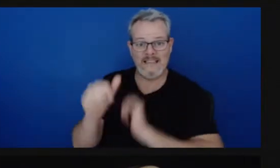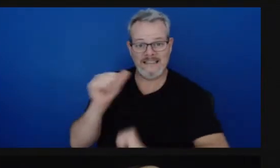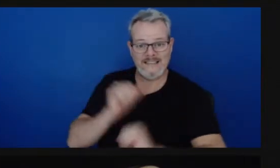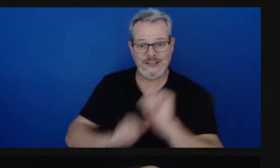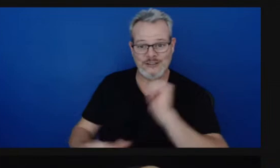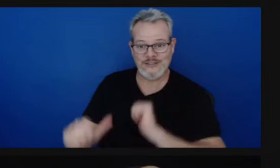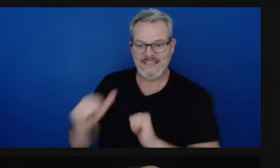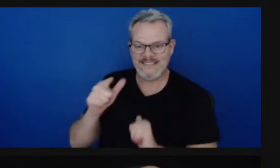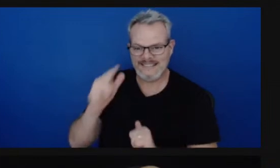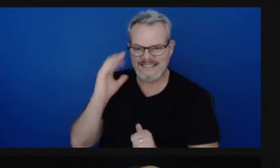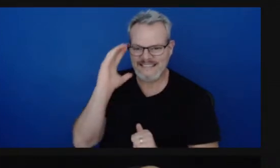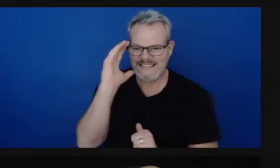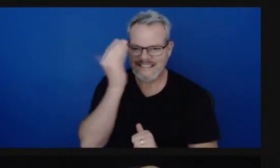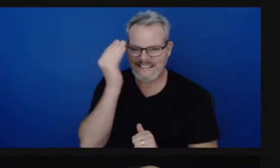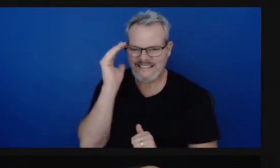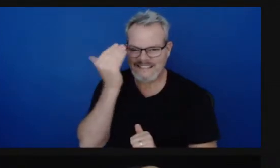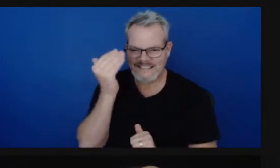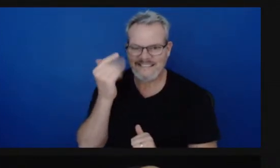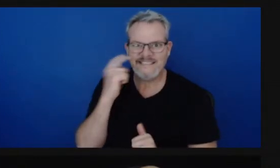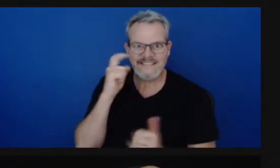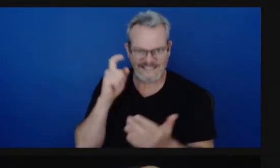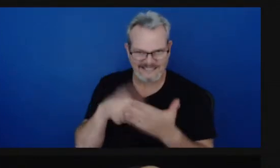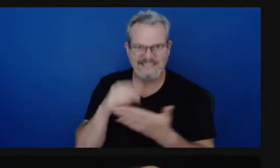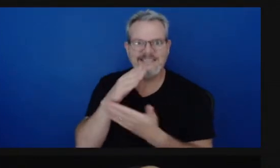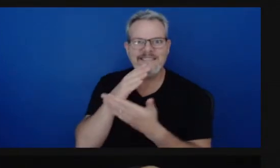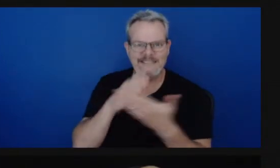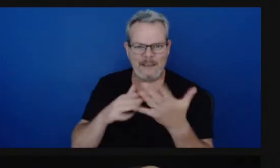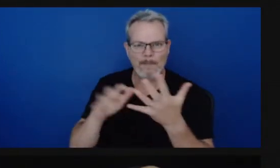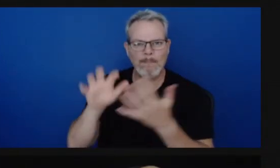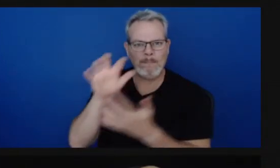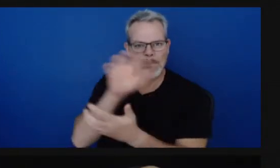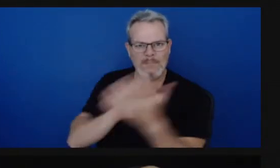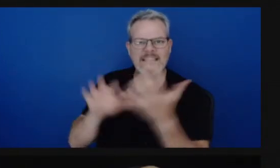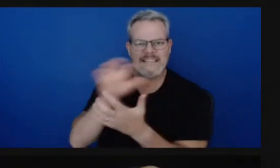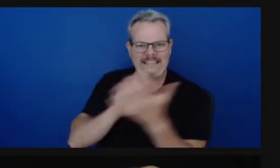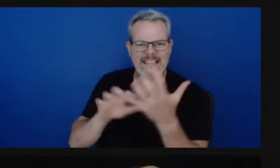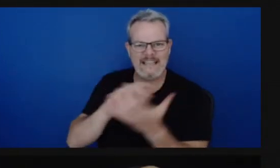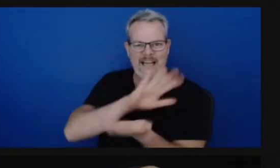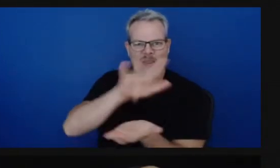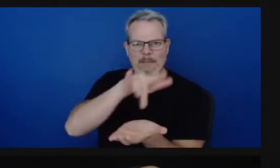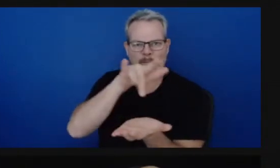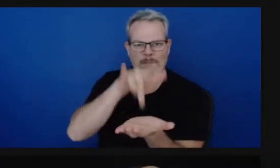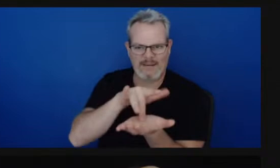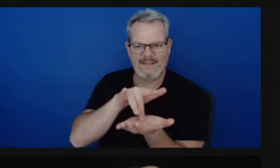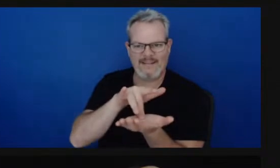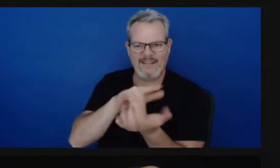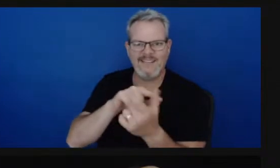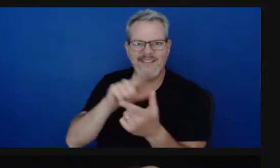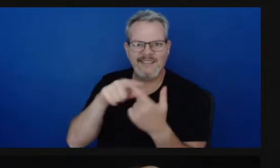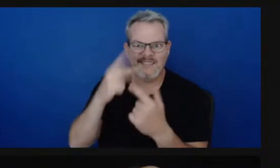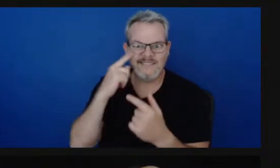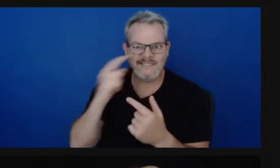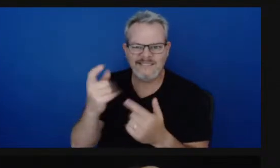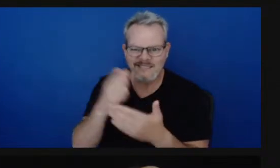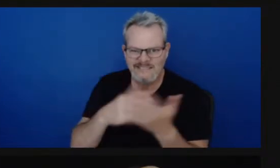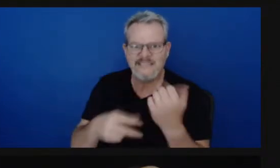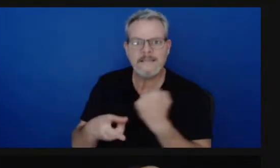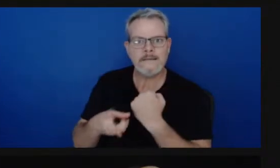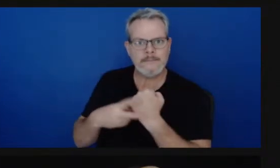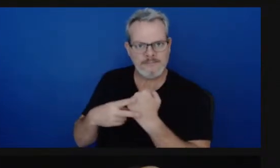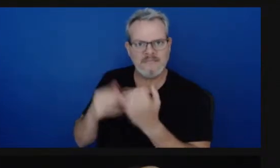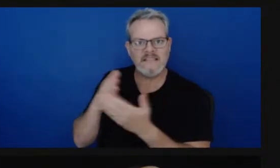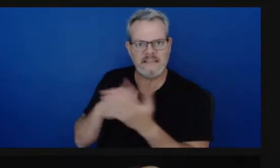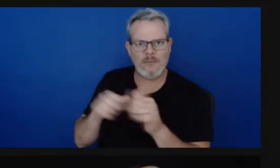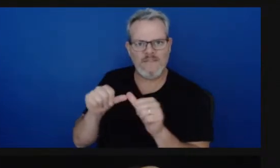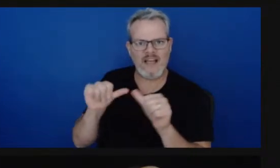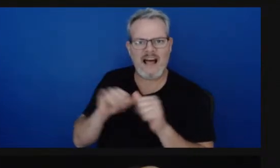Similar kind of modeling. You see there is some mixing there in the middle a little bit, but you do retain quite a lot of this primordial stuff